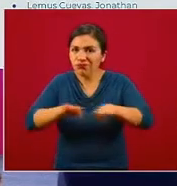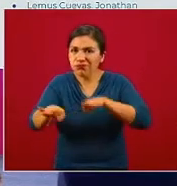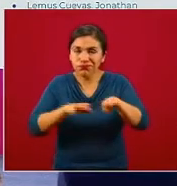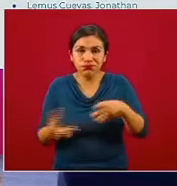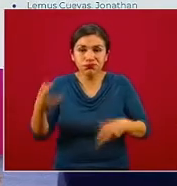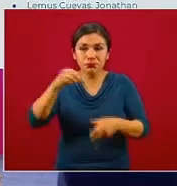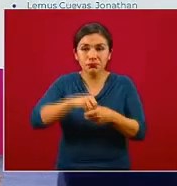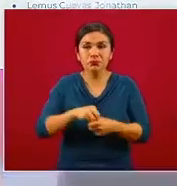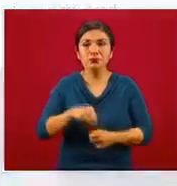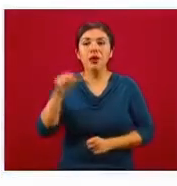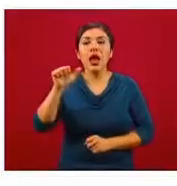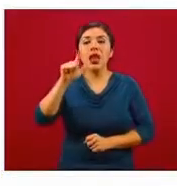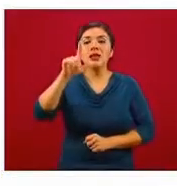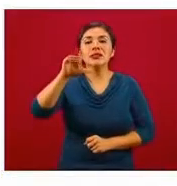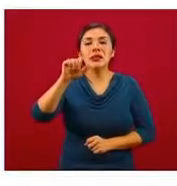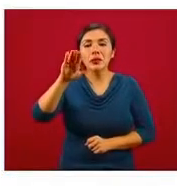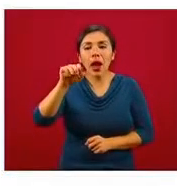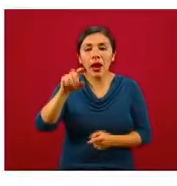Next.